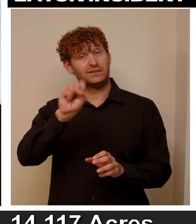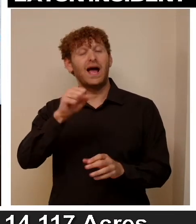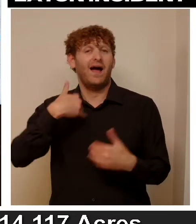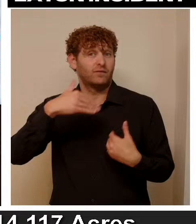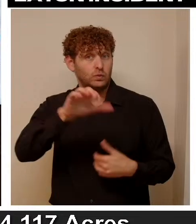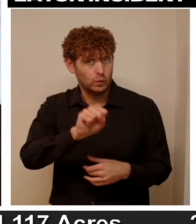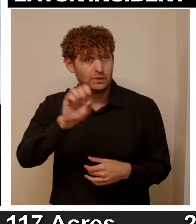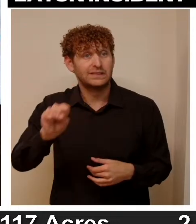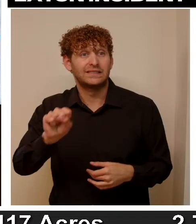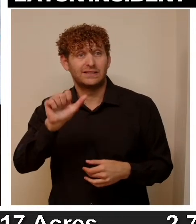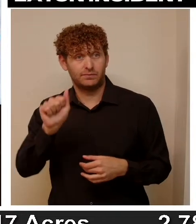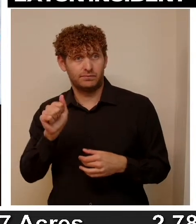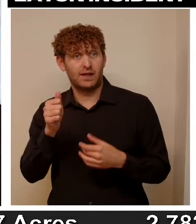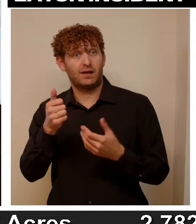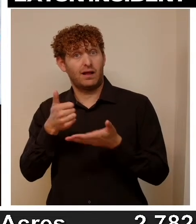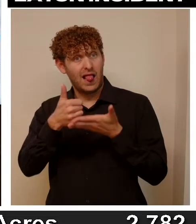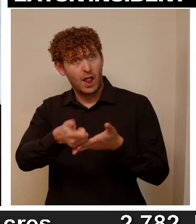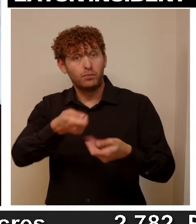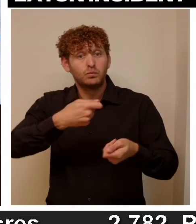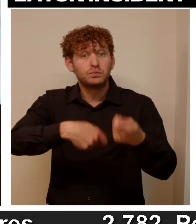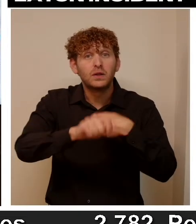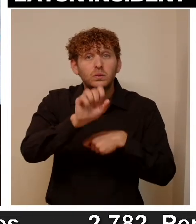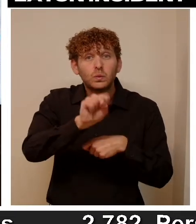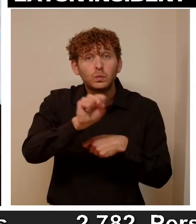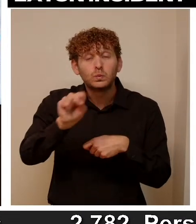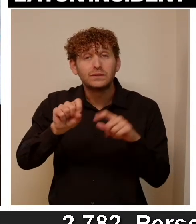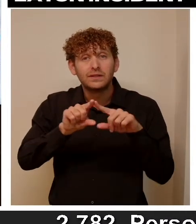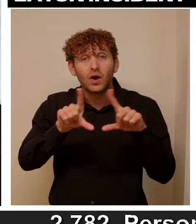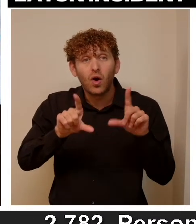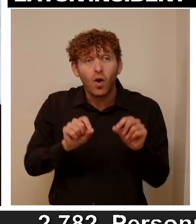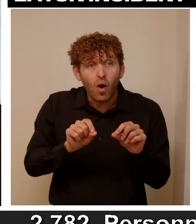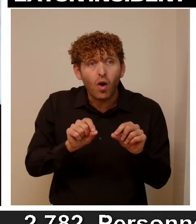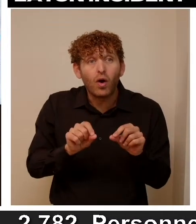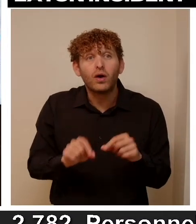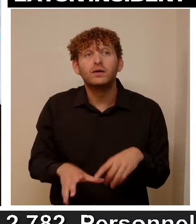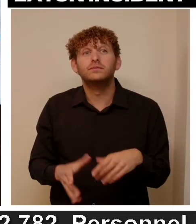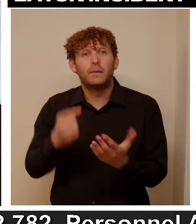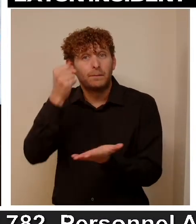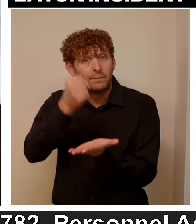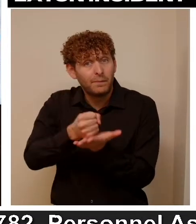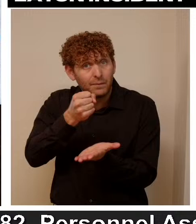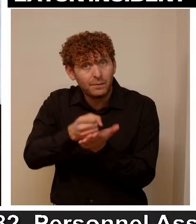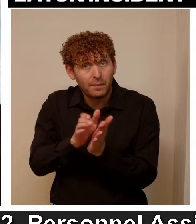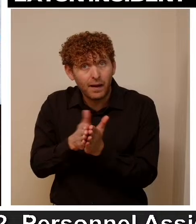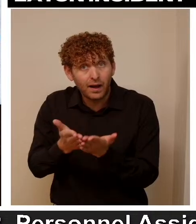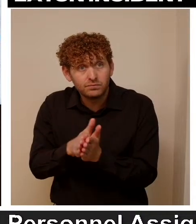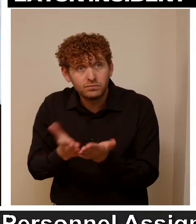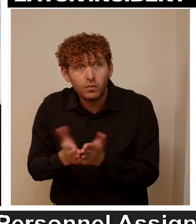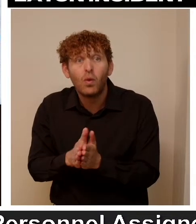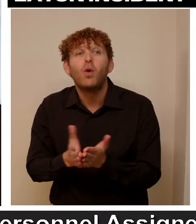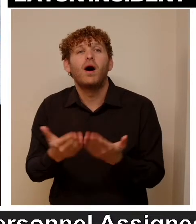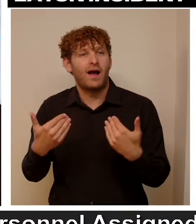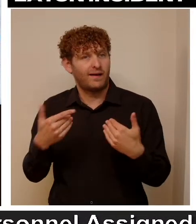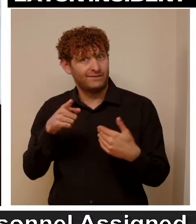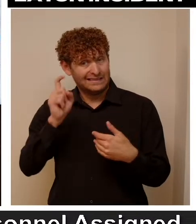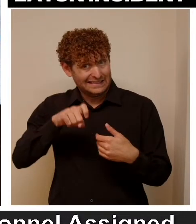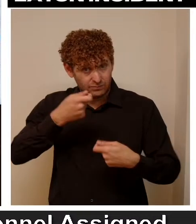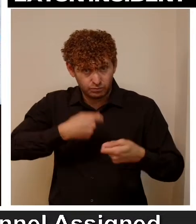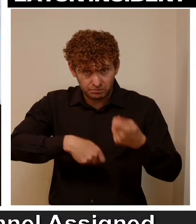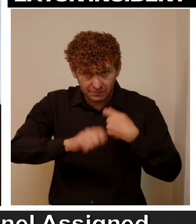support to those who need to replace a Social Security card. Passport Services is there for those who need to replace passport.